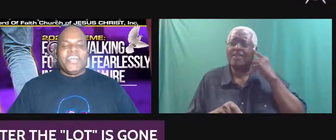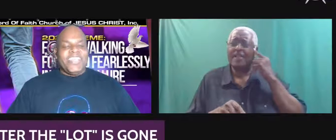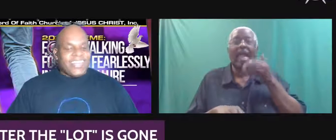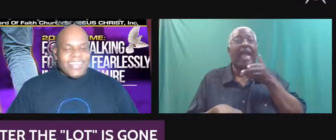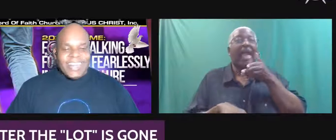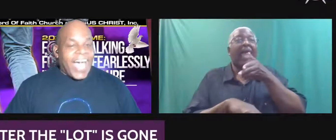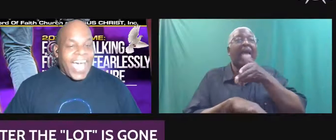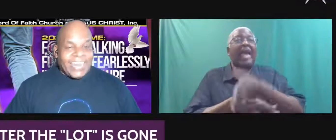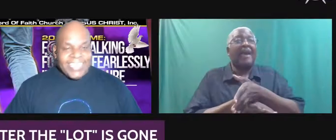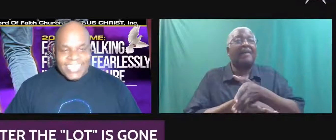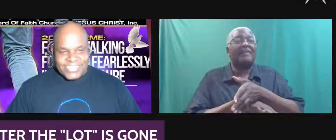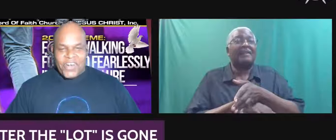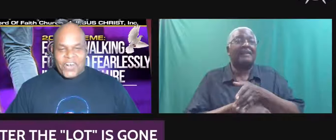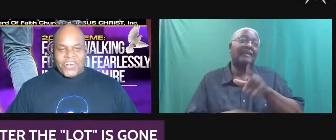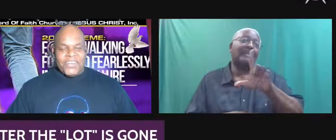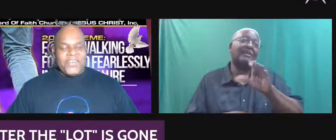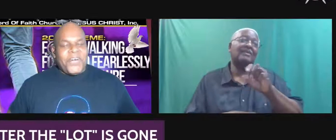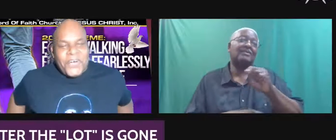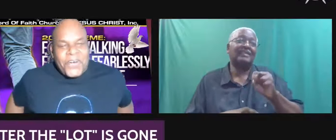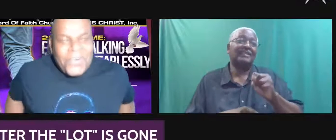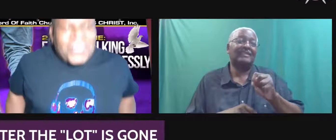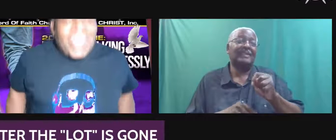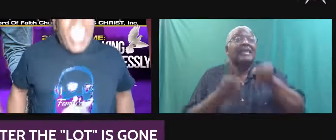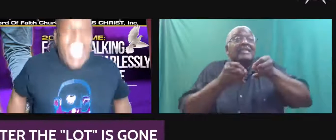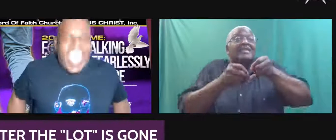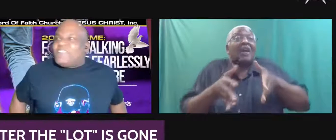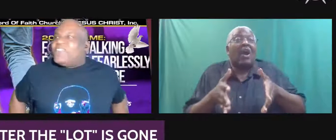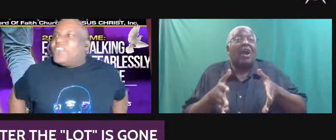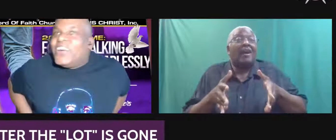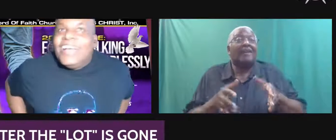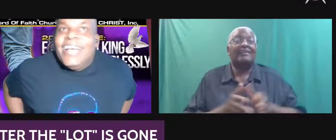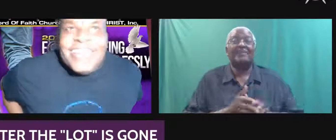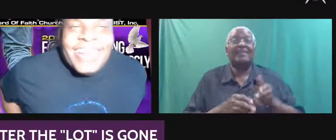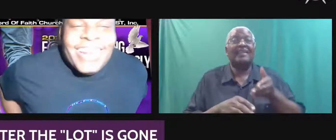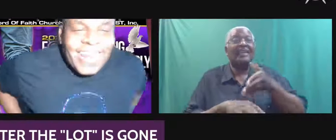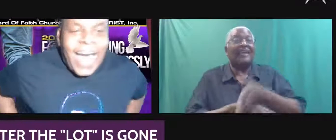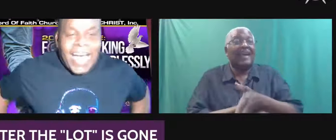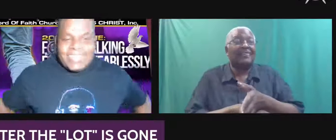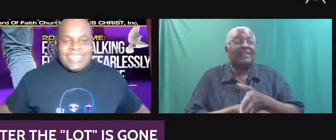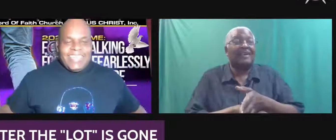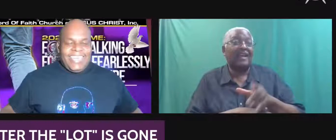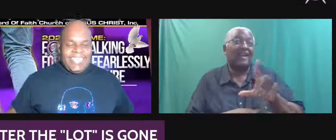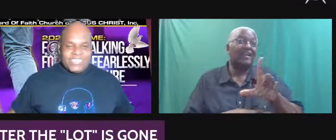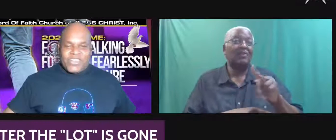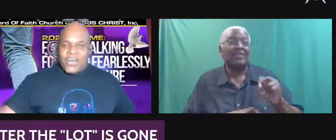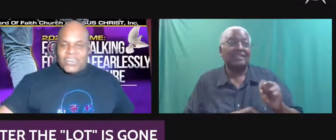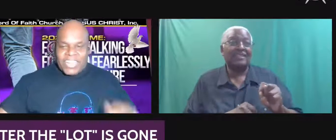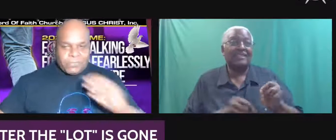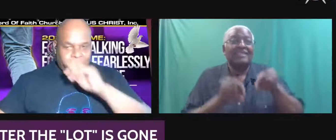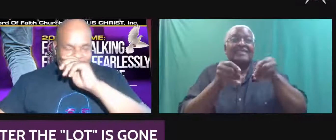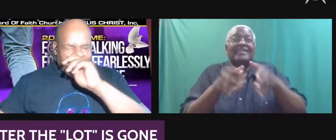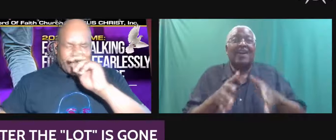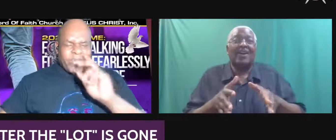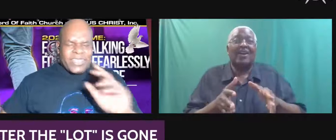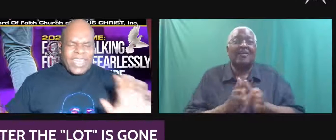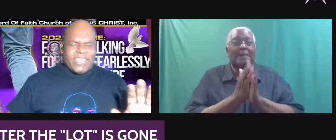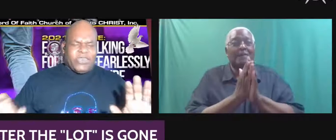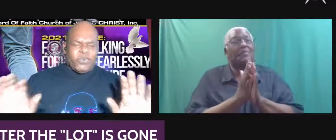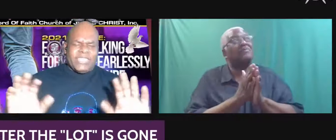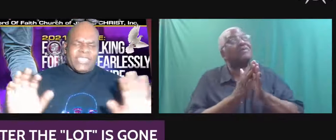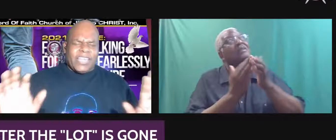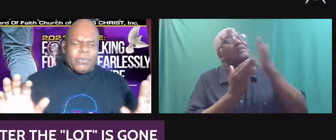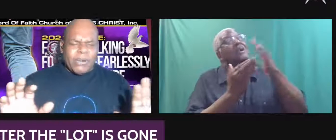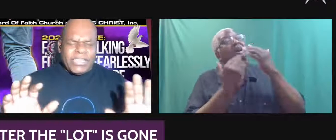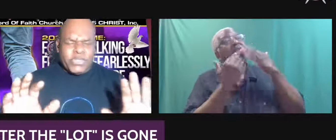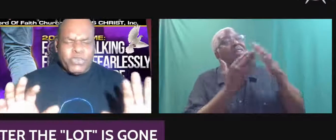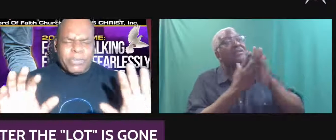after the Lot is gone. After the Lot is gone. Let's pray. God, we thank